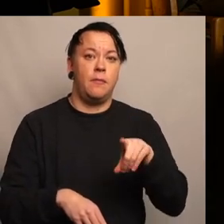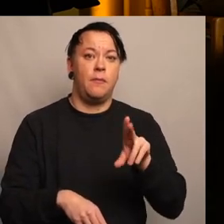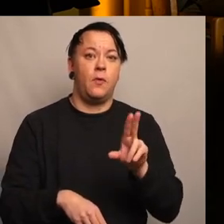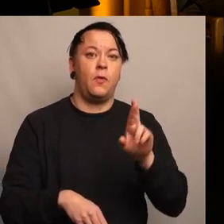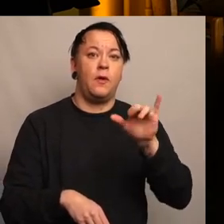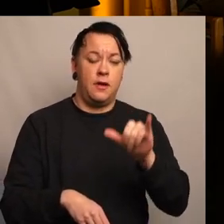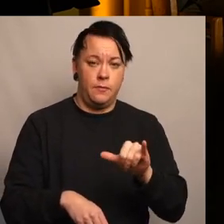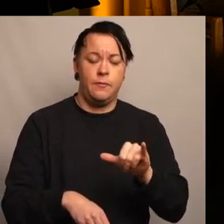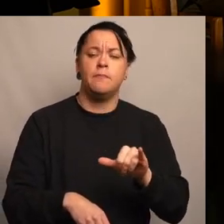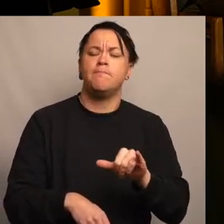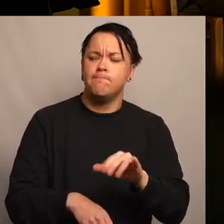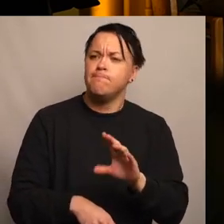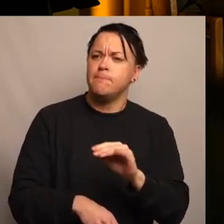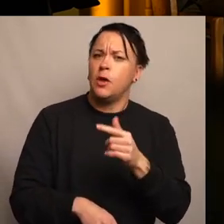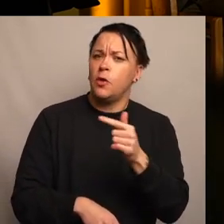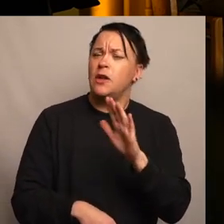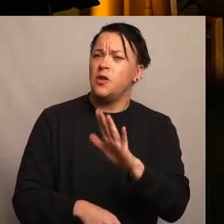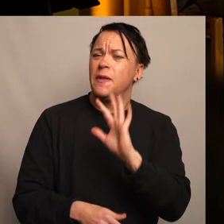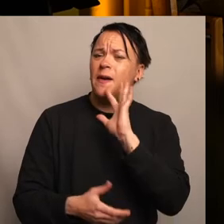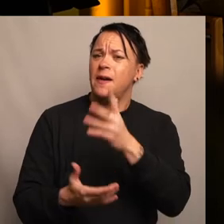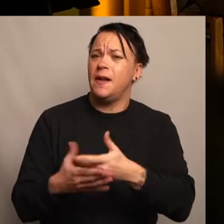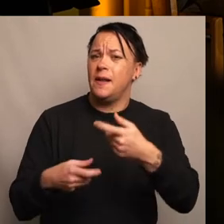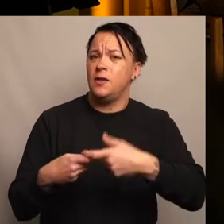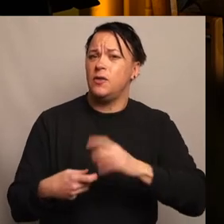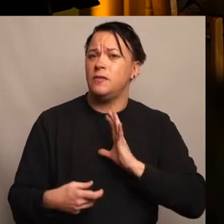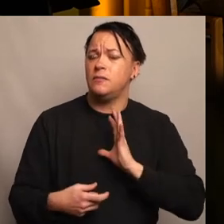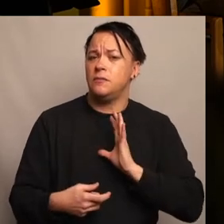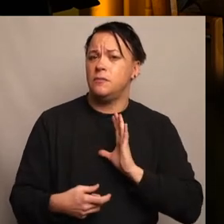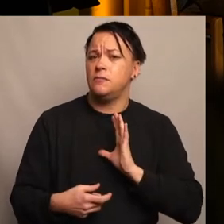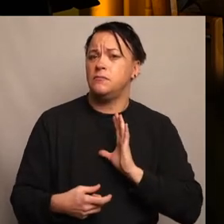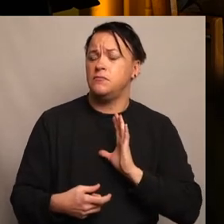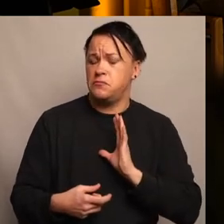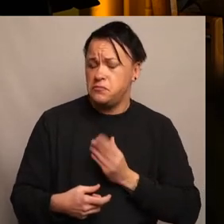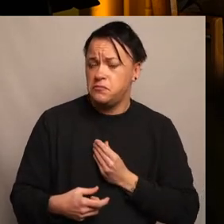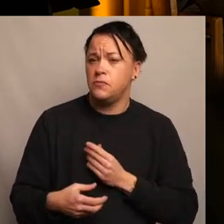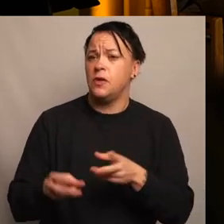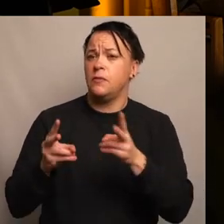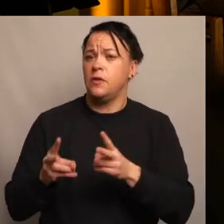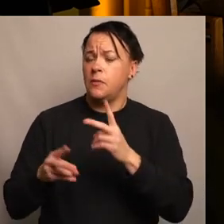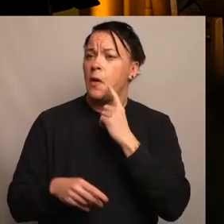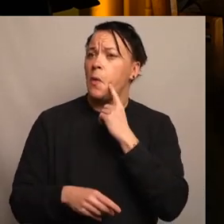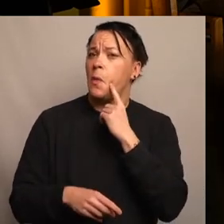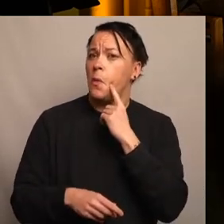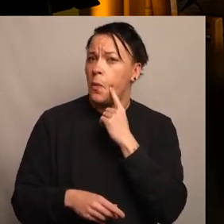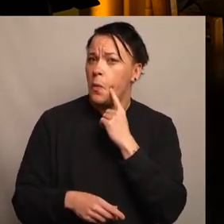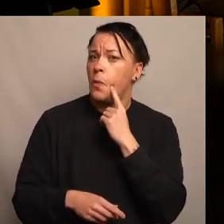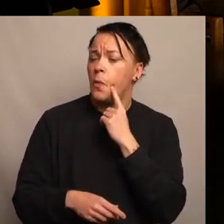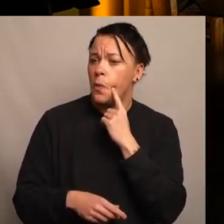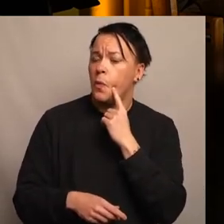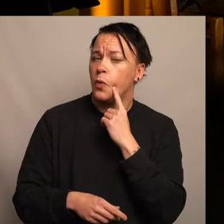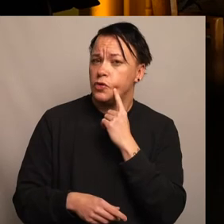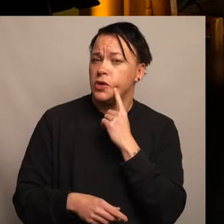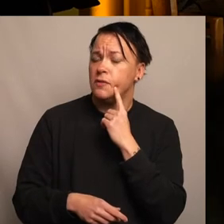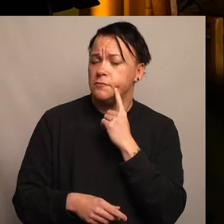gender clinic sounds very familiar, and I think the Finnish trans process in whole is flawed and complicated. So